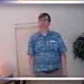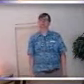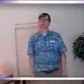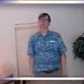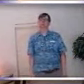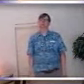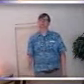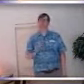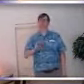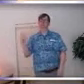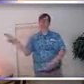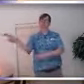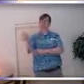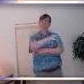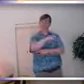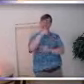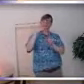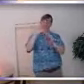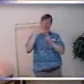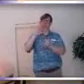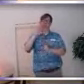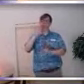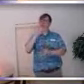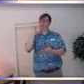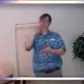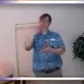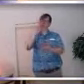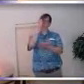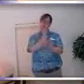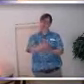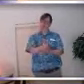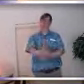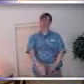I need to be the truth.